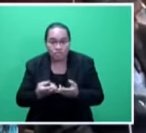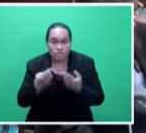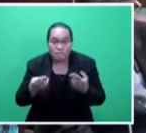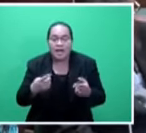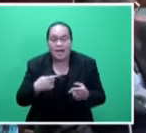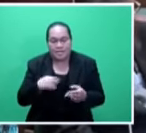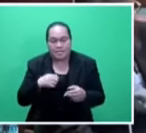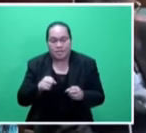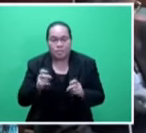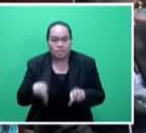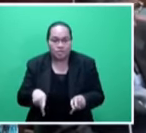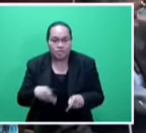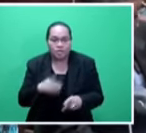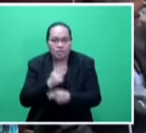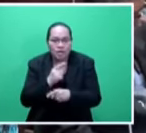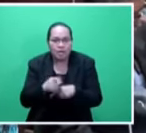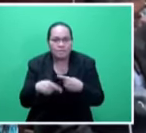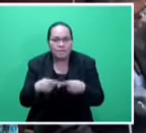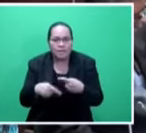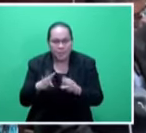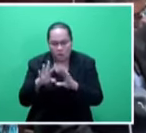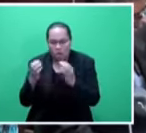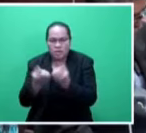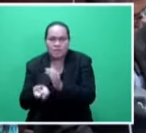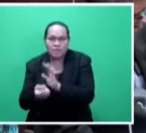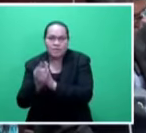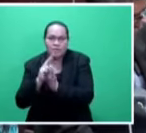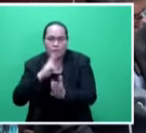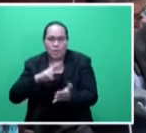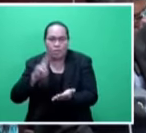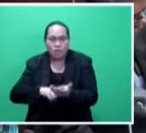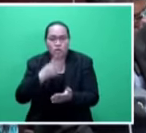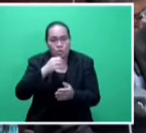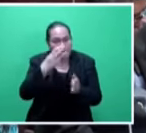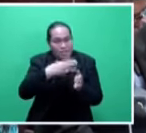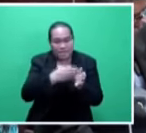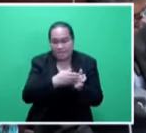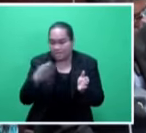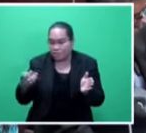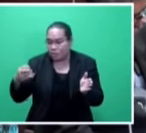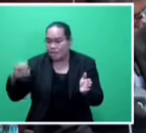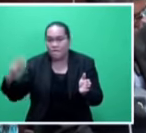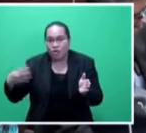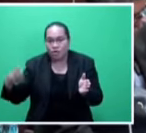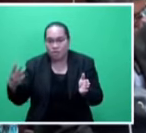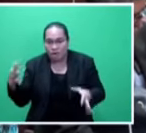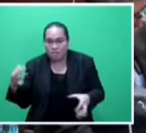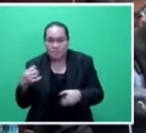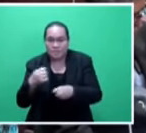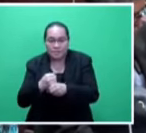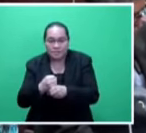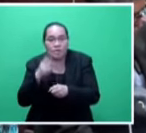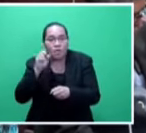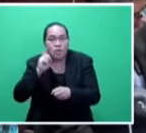this opportunity to speak on the motion in regards to the Committee Review Report on 2013-2014 Consolidated Annual Review of the